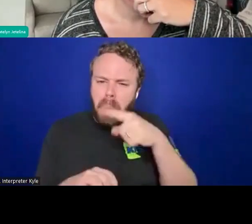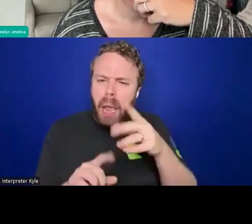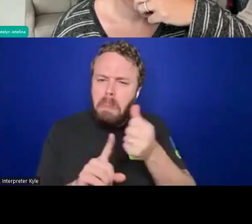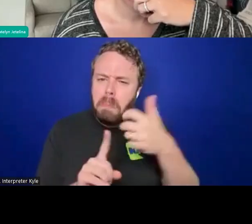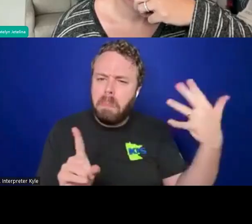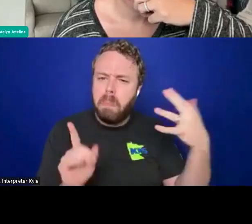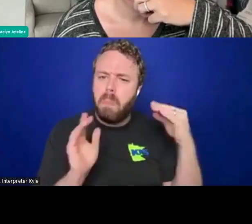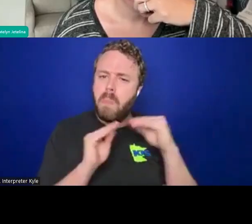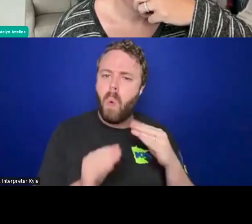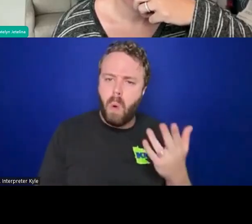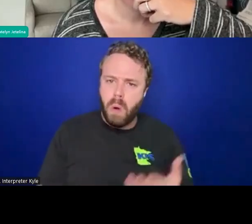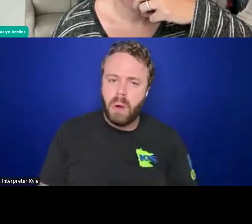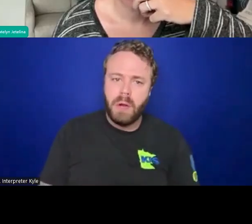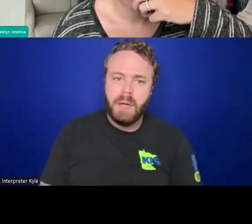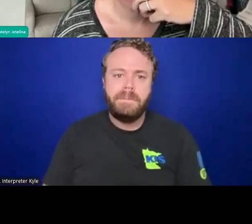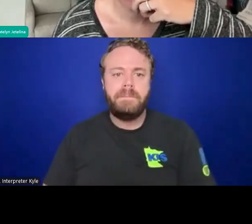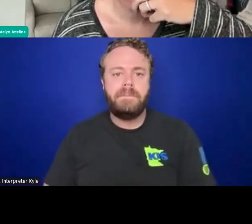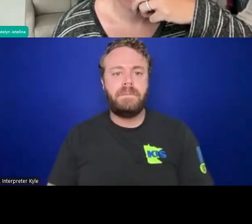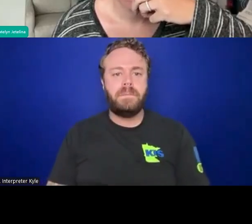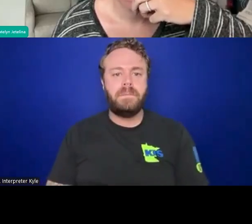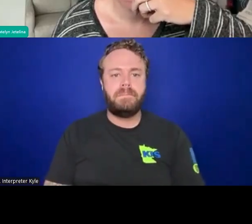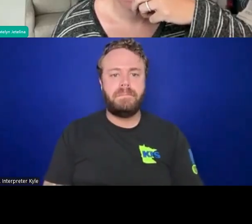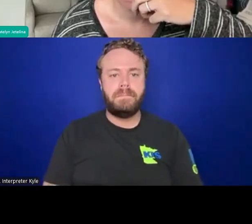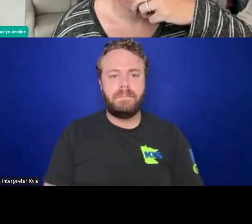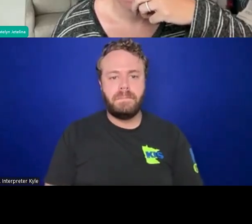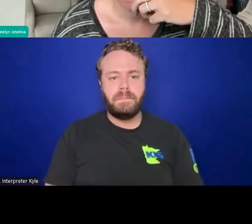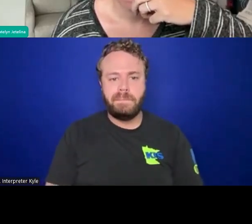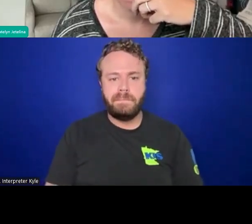for the vaccines going into arms now?